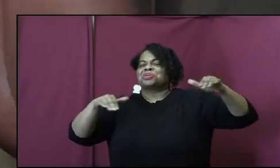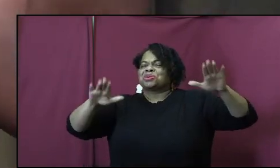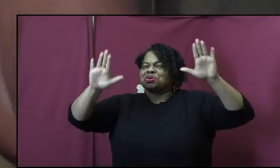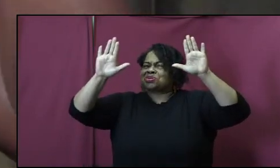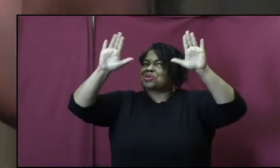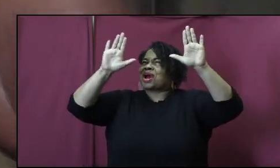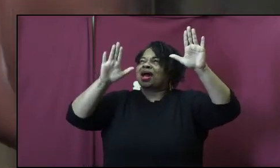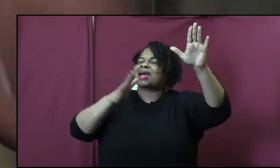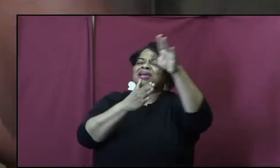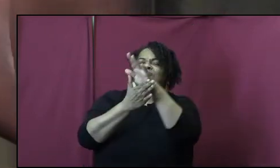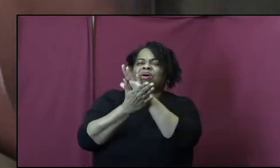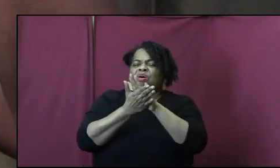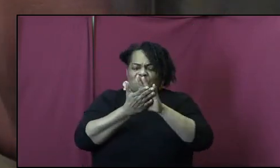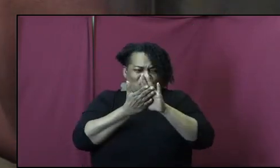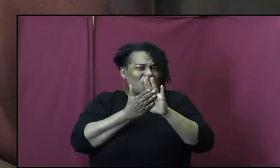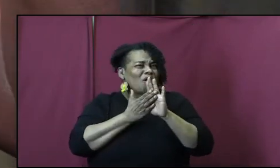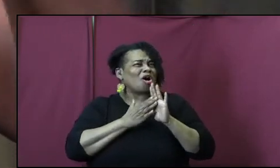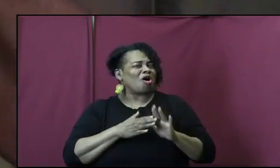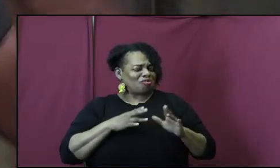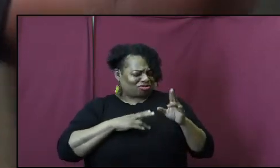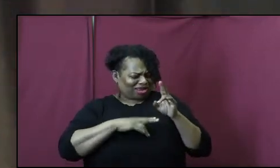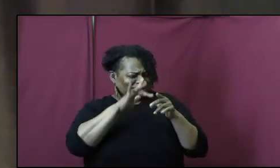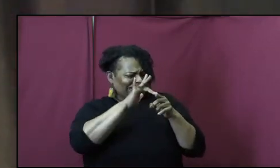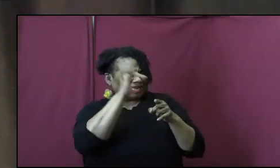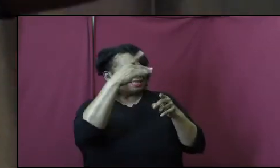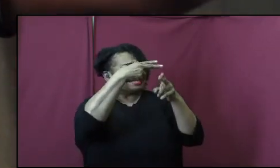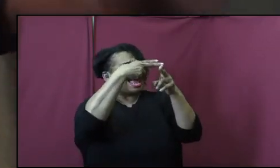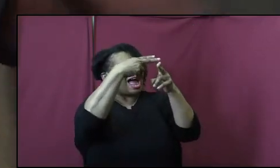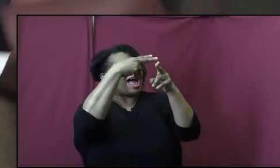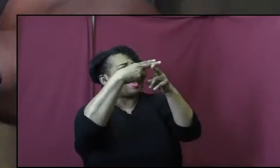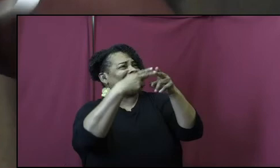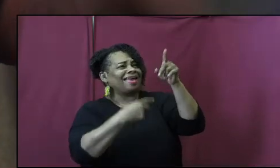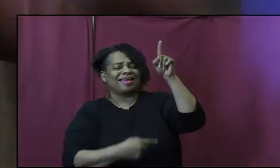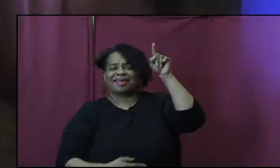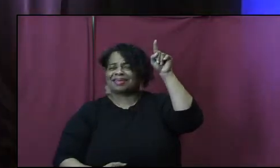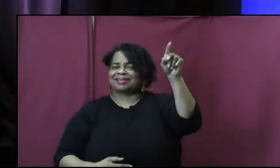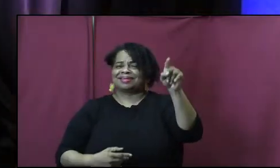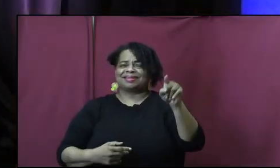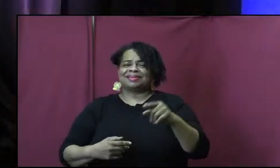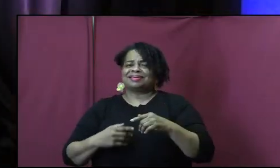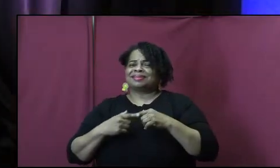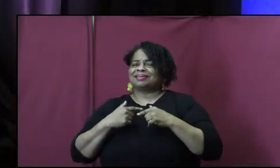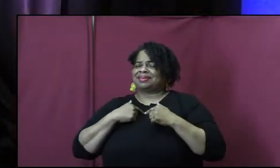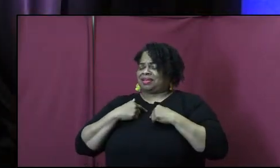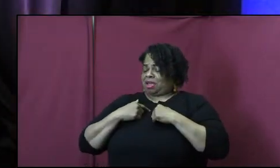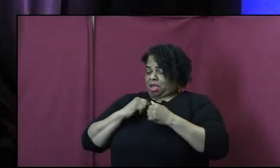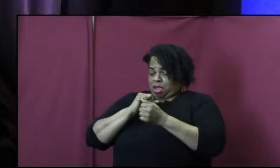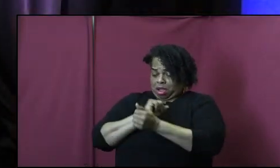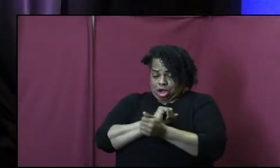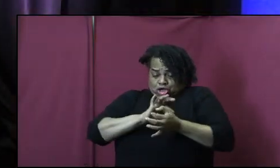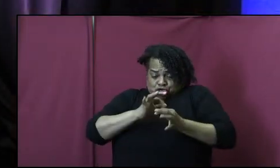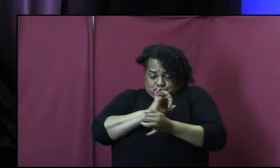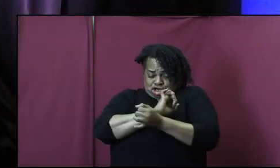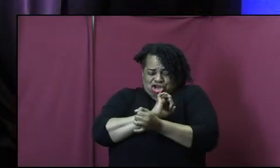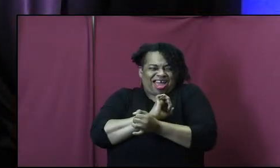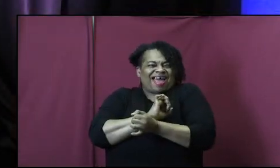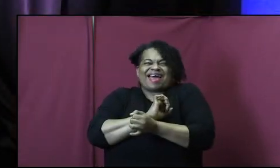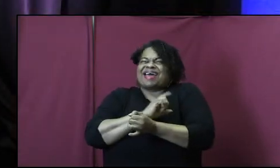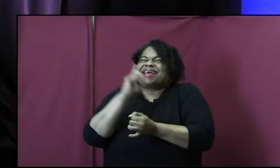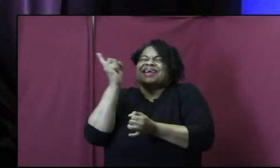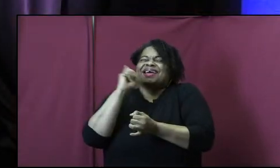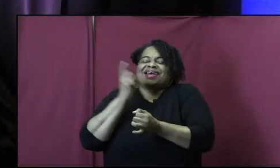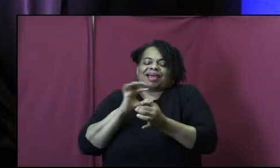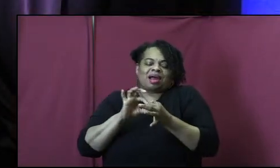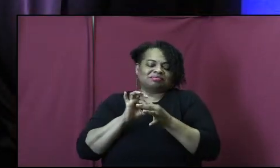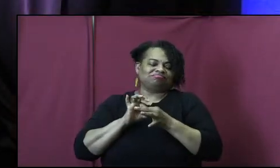I'm determined to have a life with no chains. Give me a